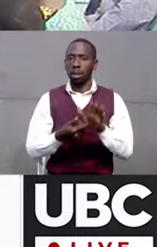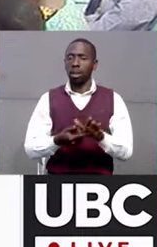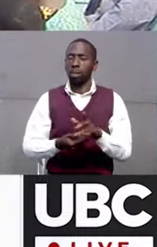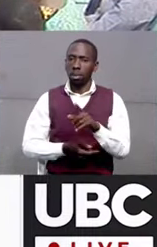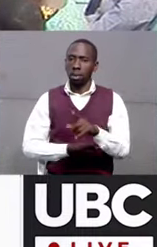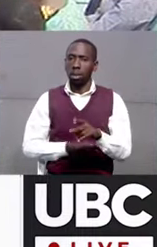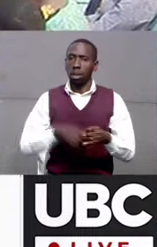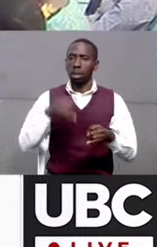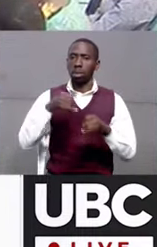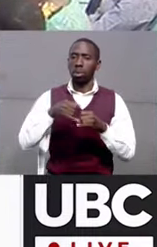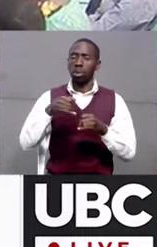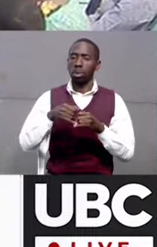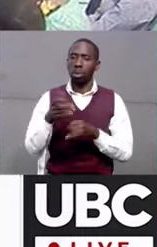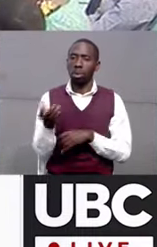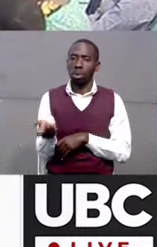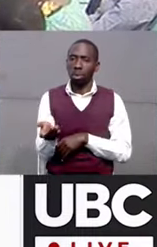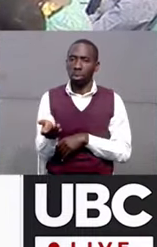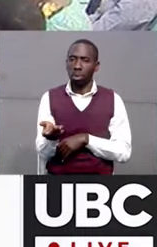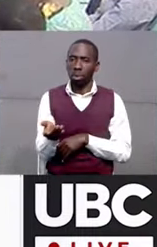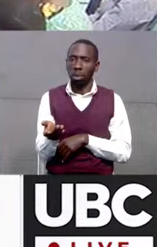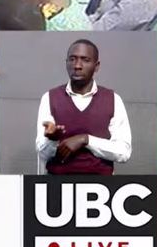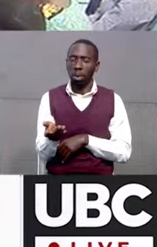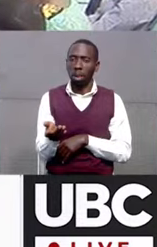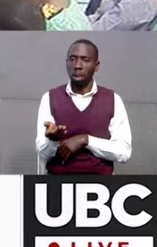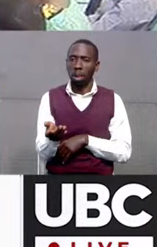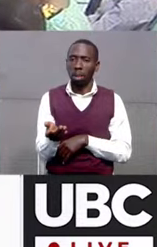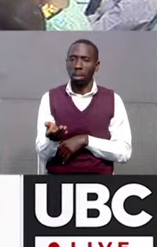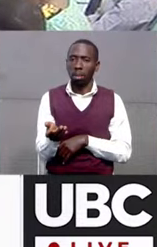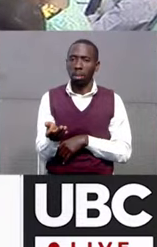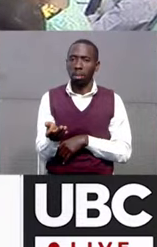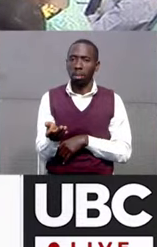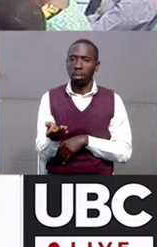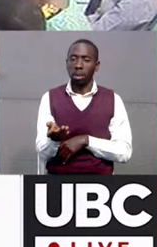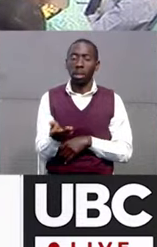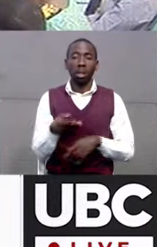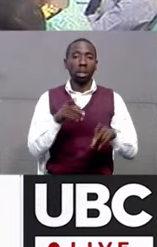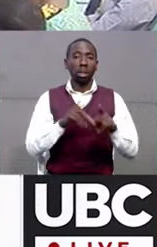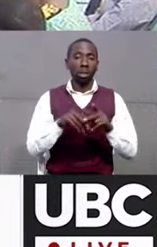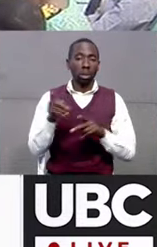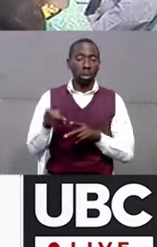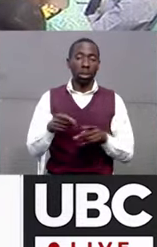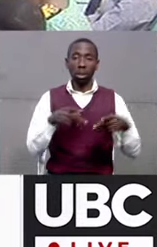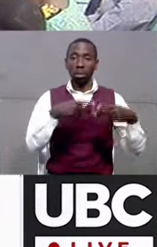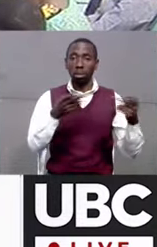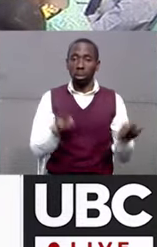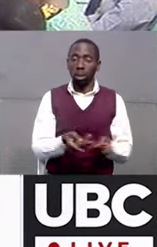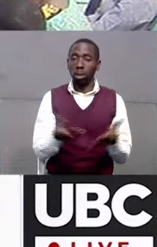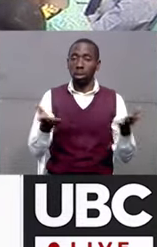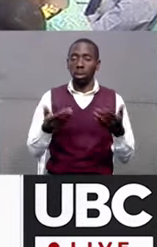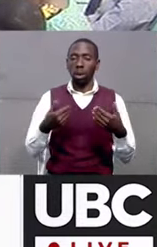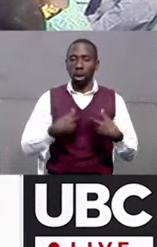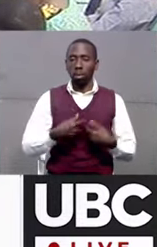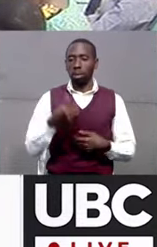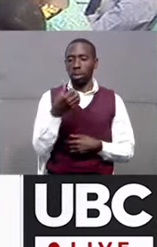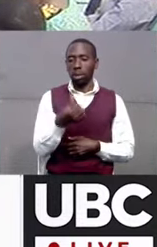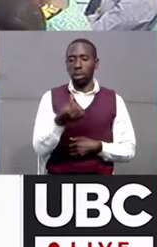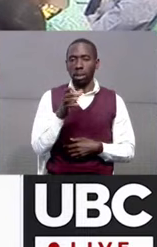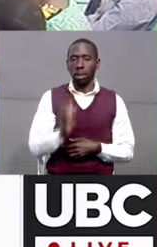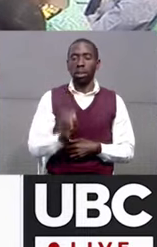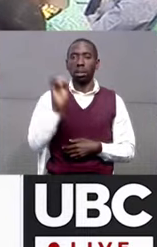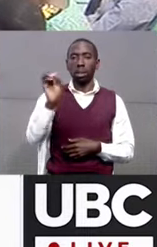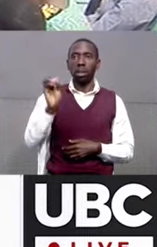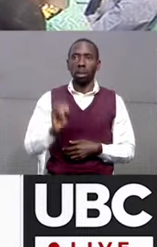airstrip. And Kisoro is a place where we get 60% of our tourist